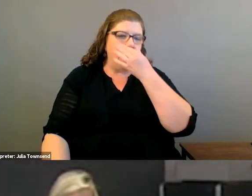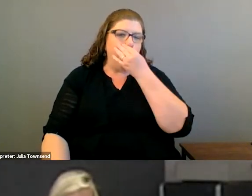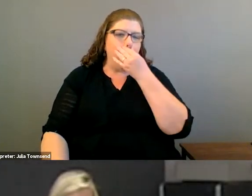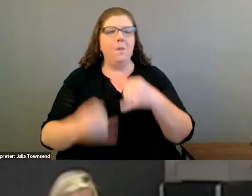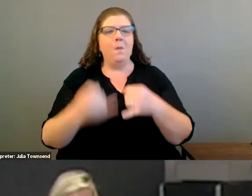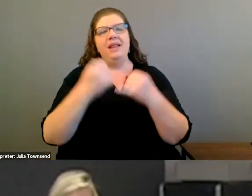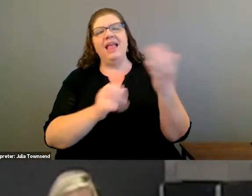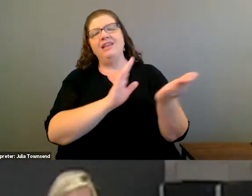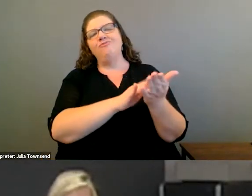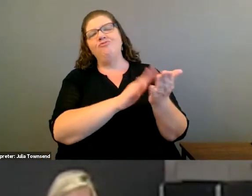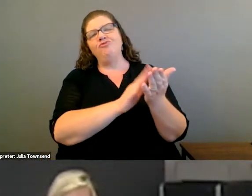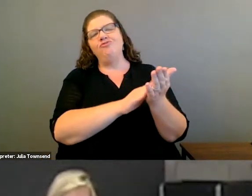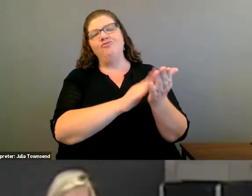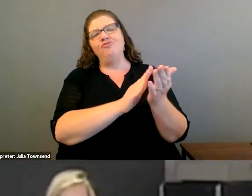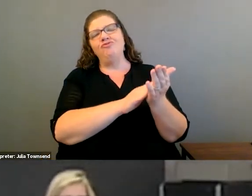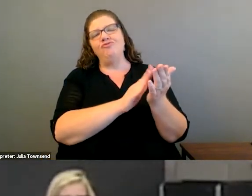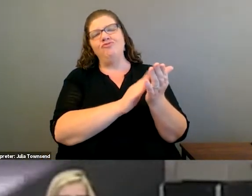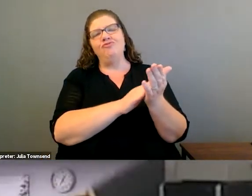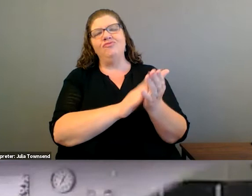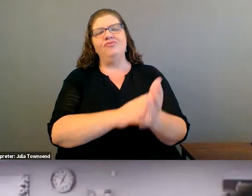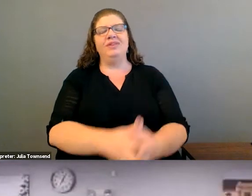applause